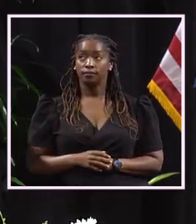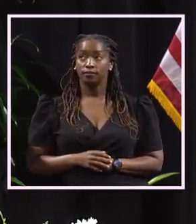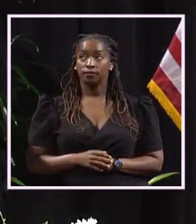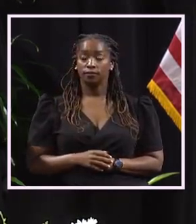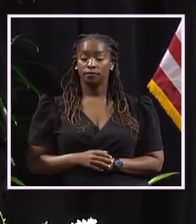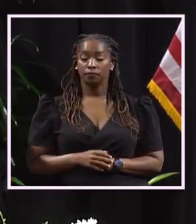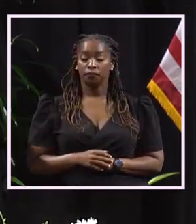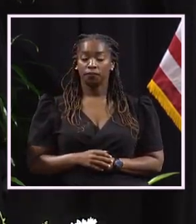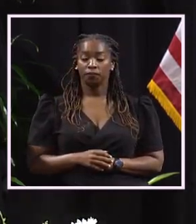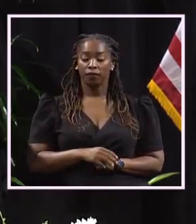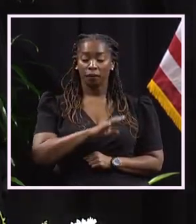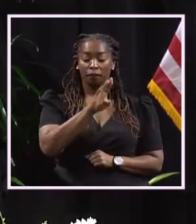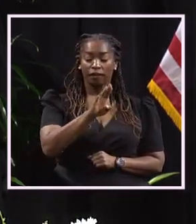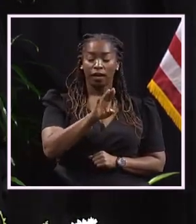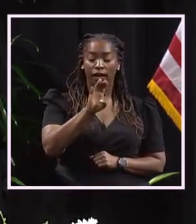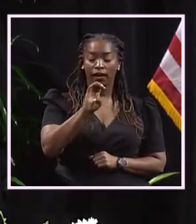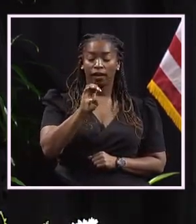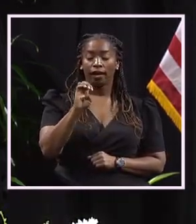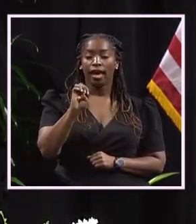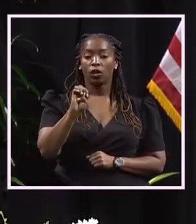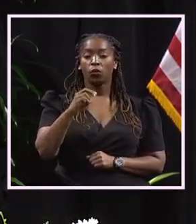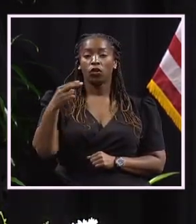Blake Edward Hernandez.